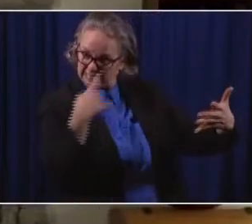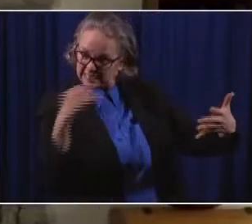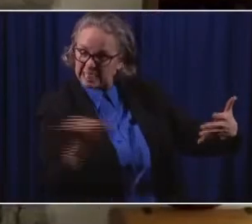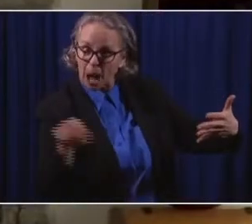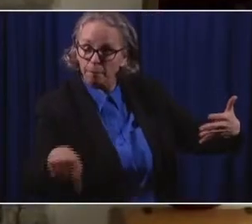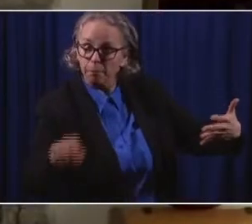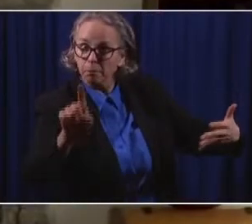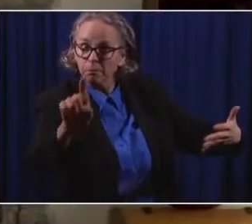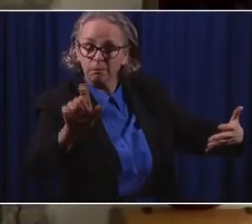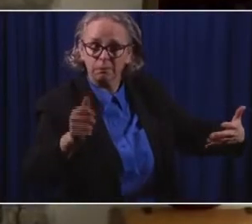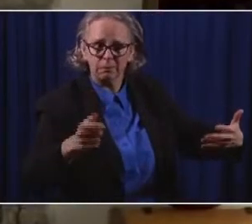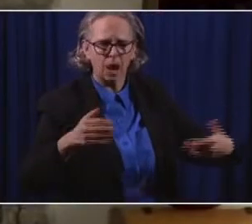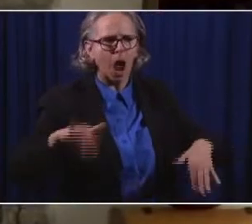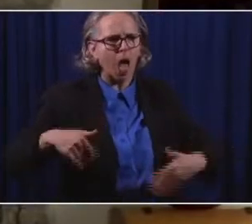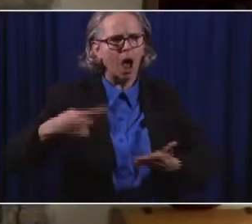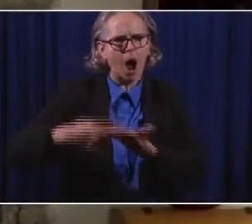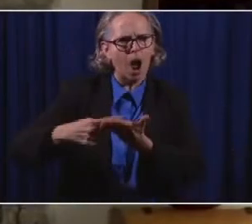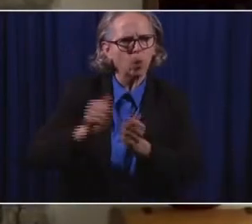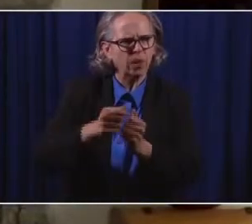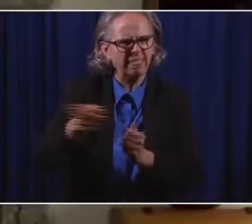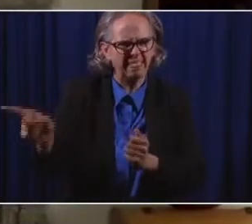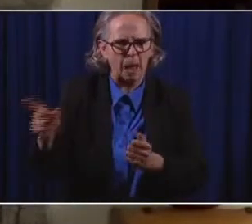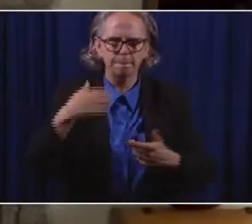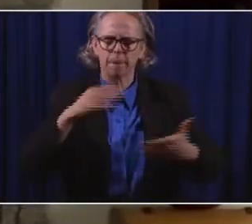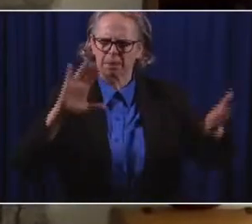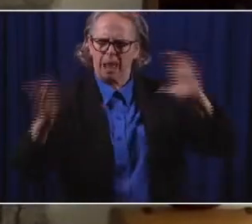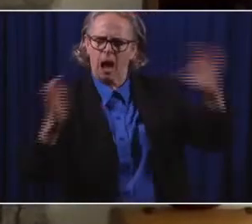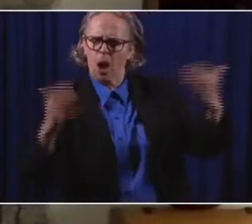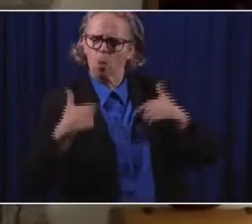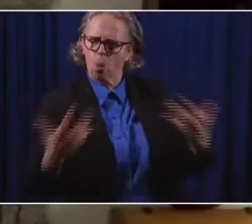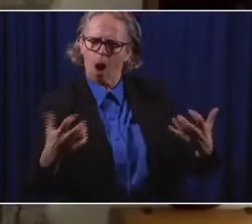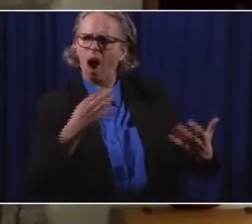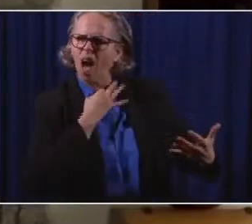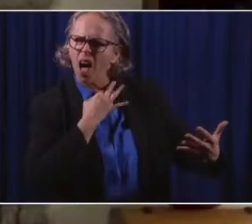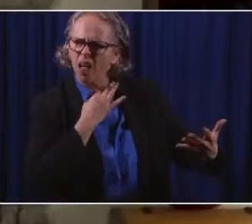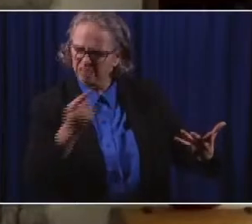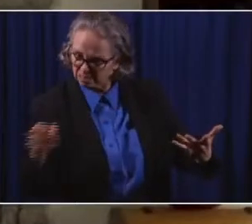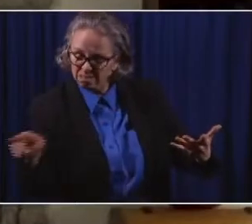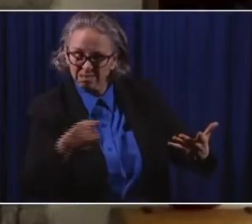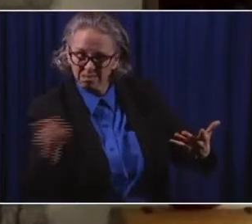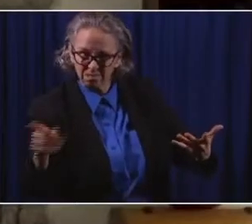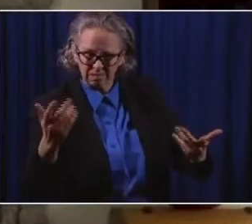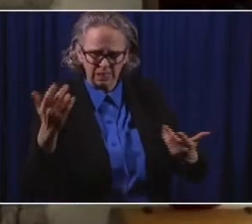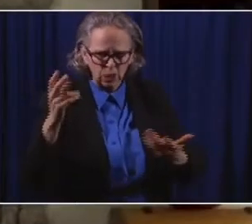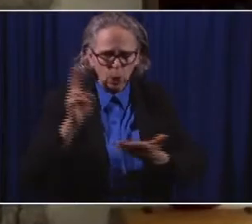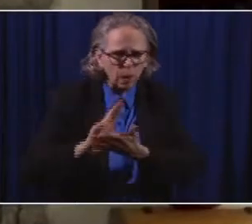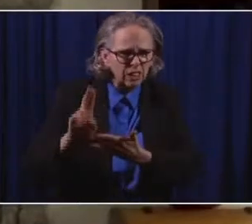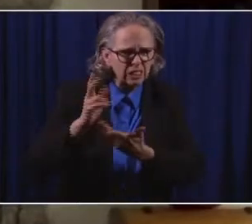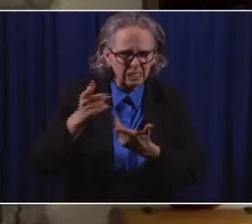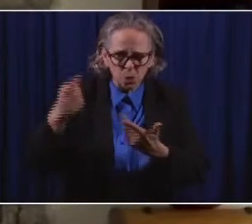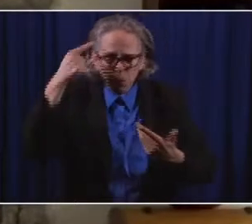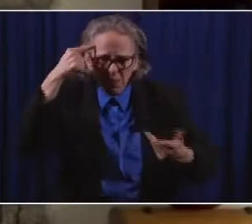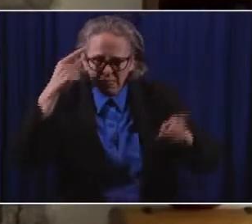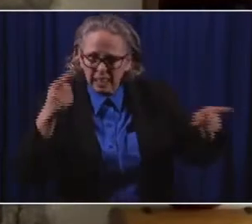folks that do modeling at our universities here in Ohio and kind of see what they come up